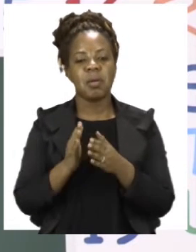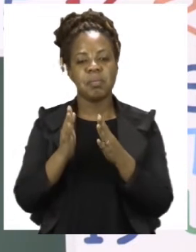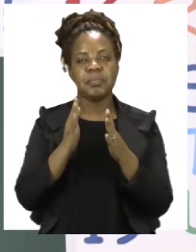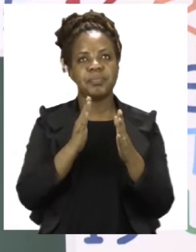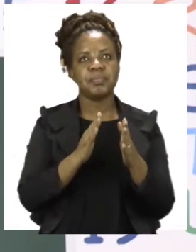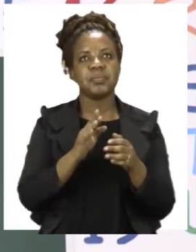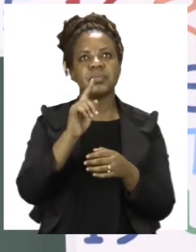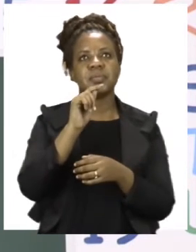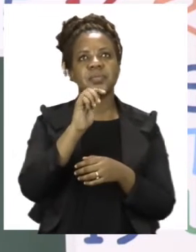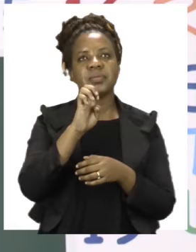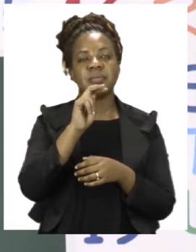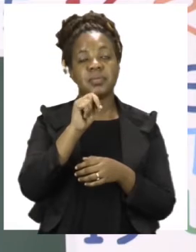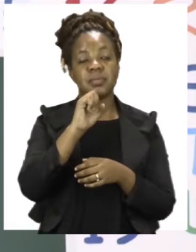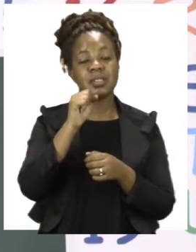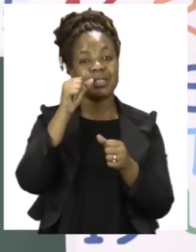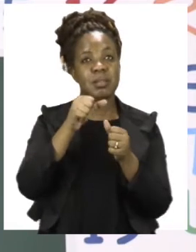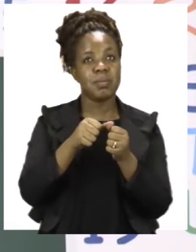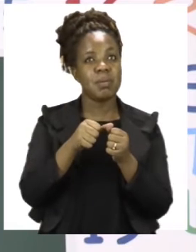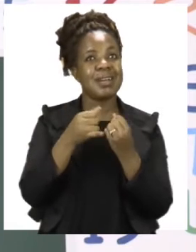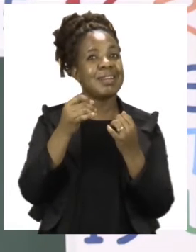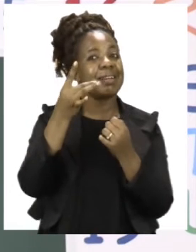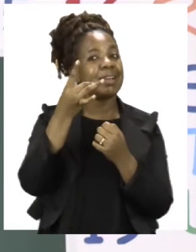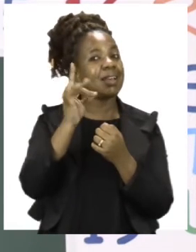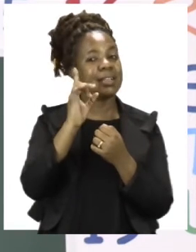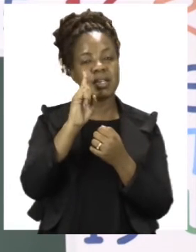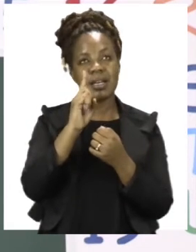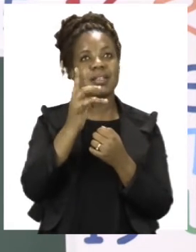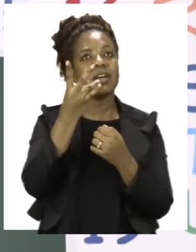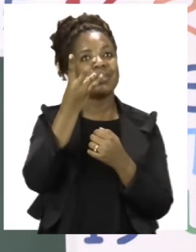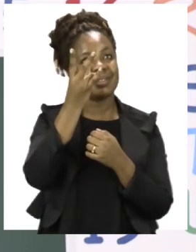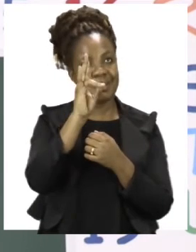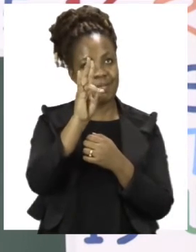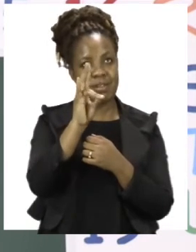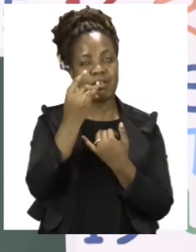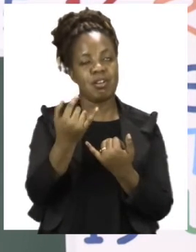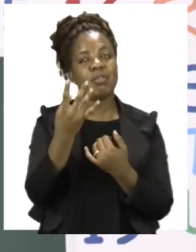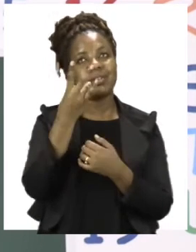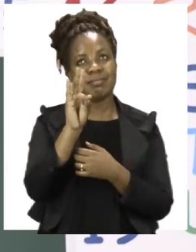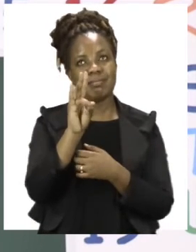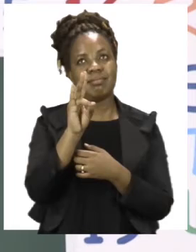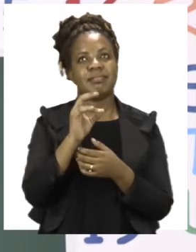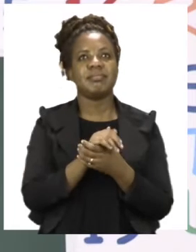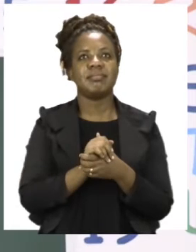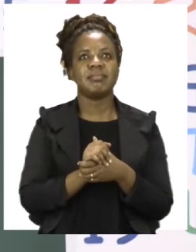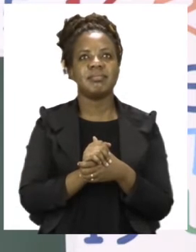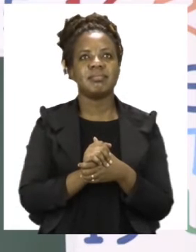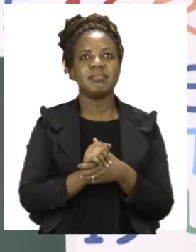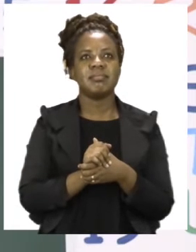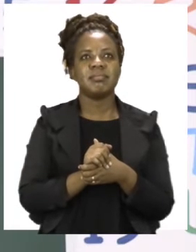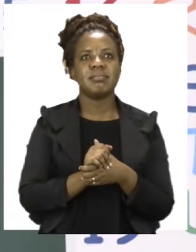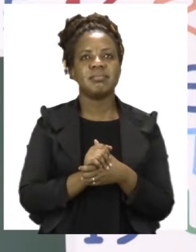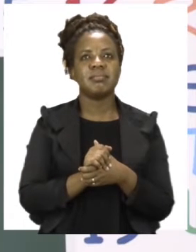But remember, we took 1 from his bag. So it is no longer 8, but 7.